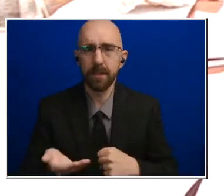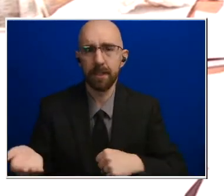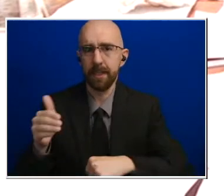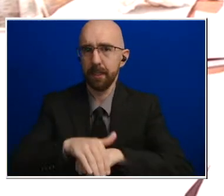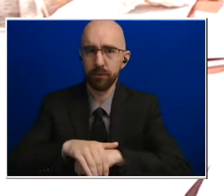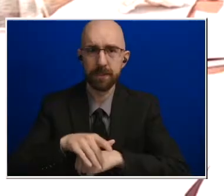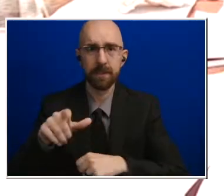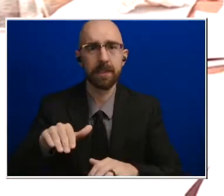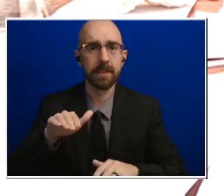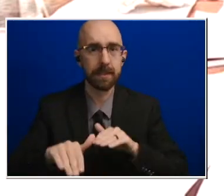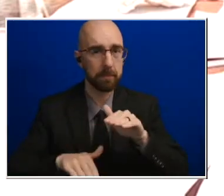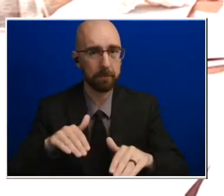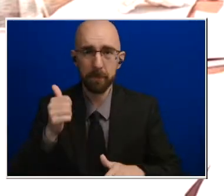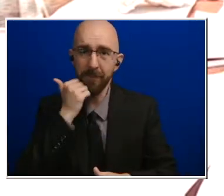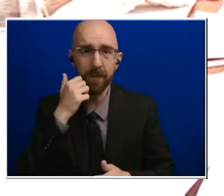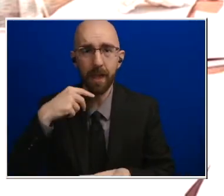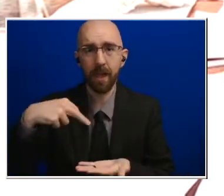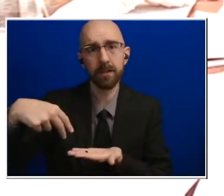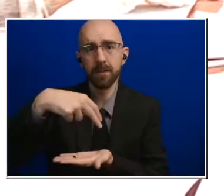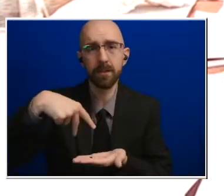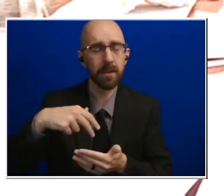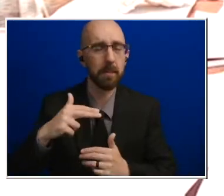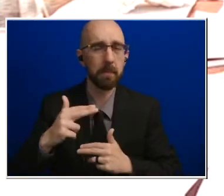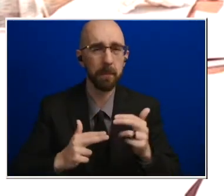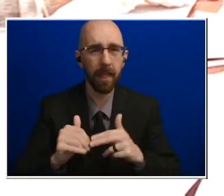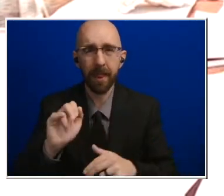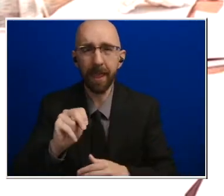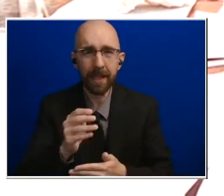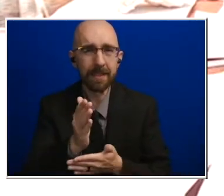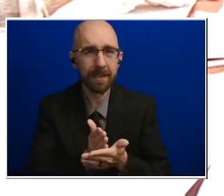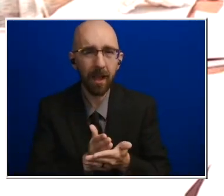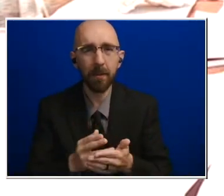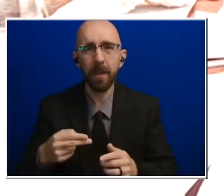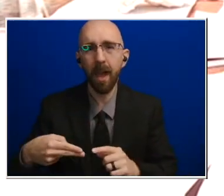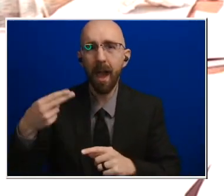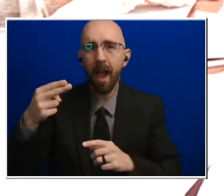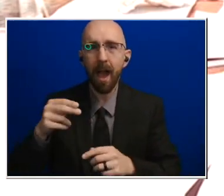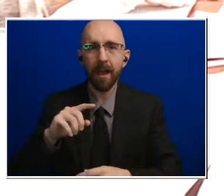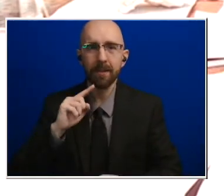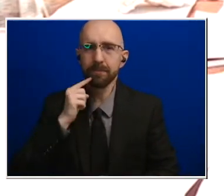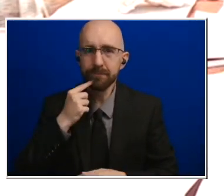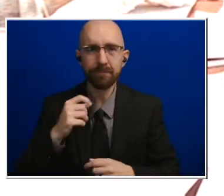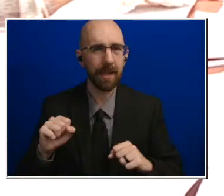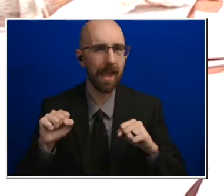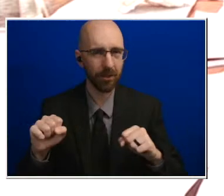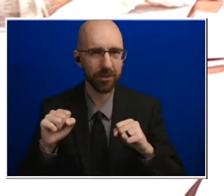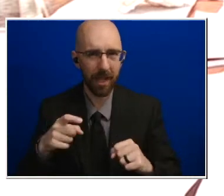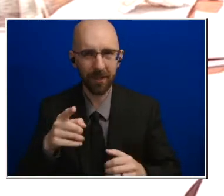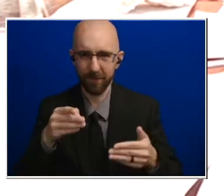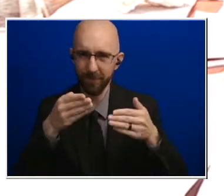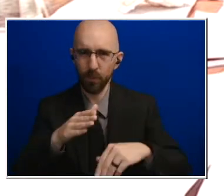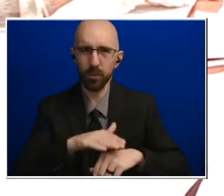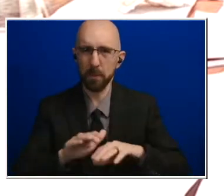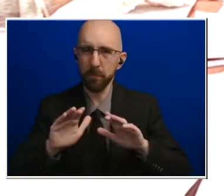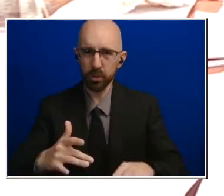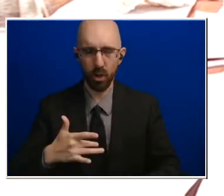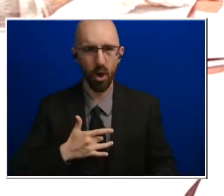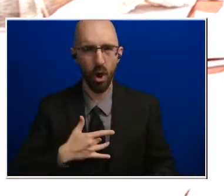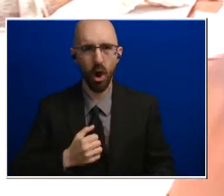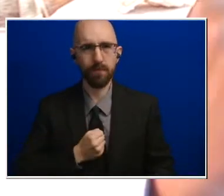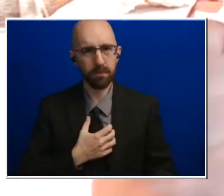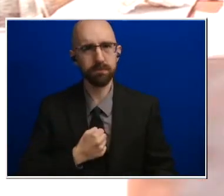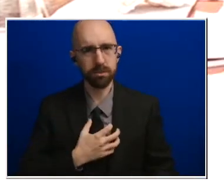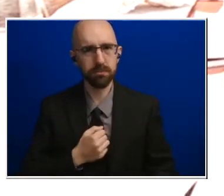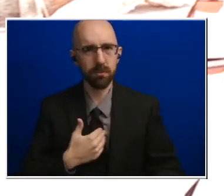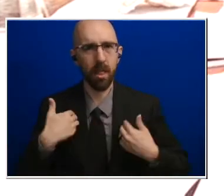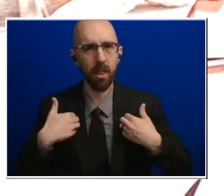steps in your day, build in a little bit of higher intensity exercise where you're really focused on pushing your heart and lung function, try to build